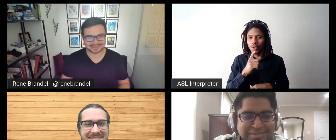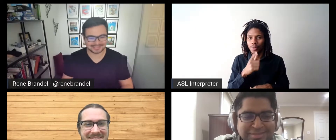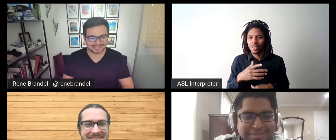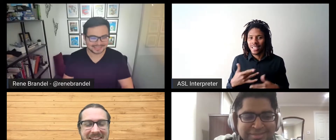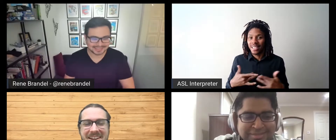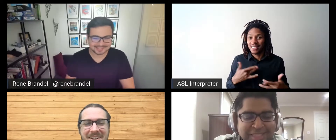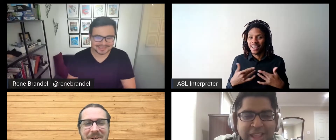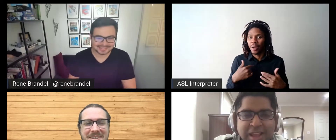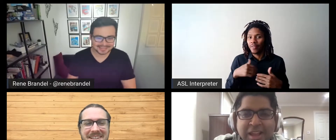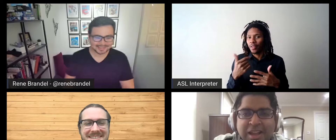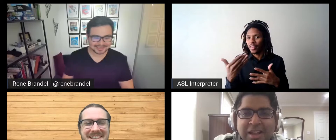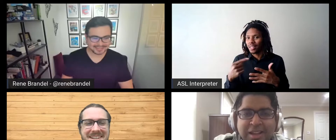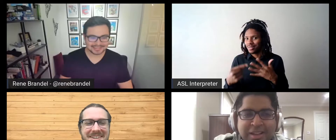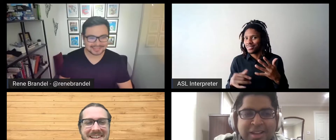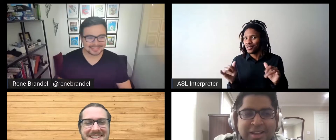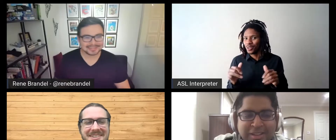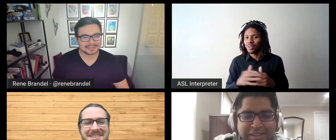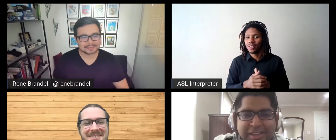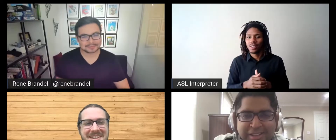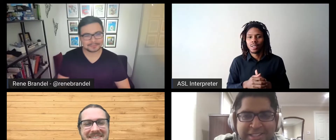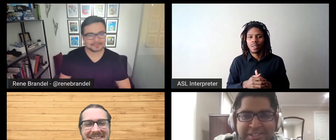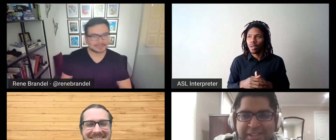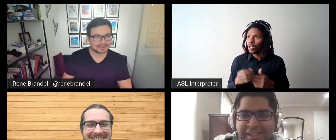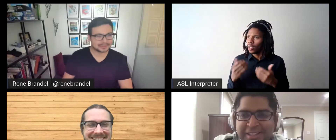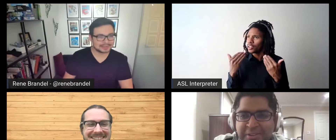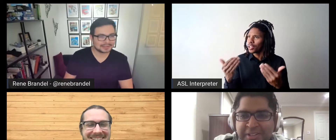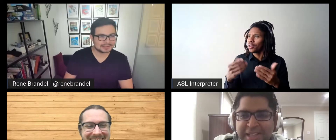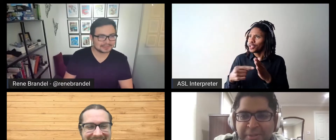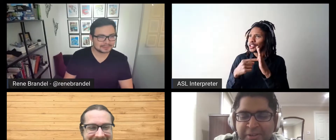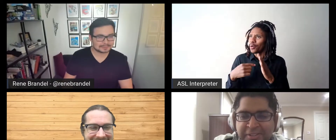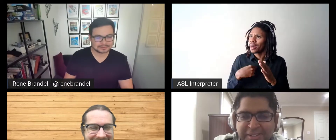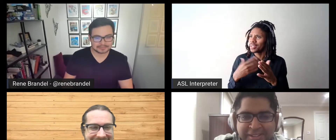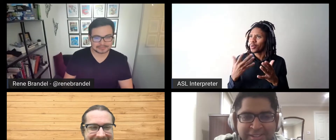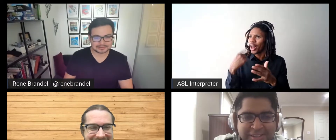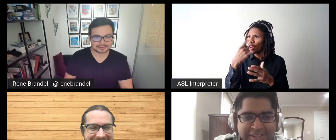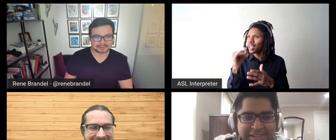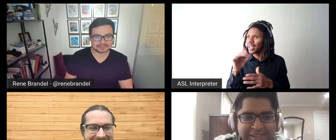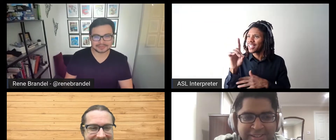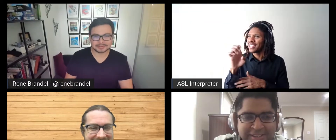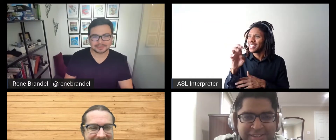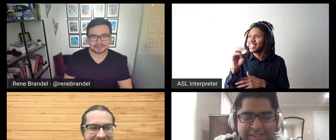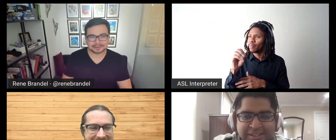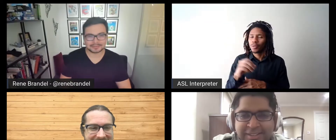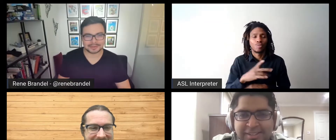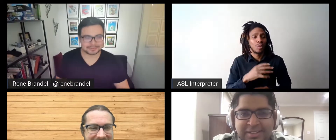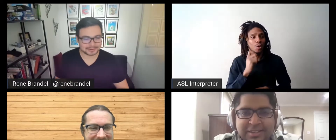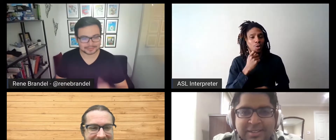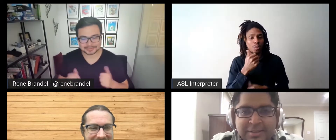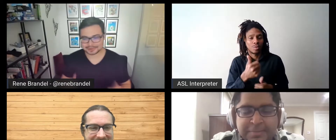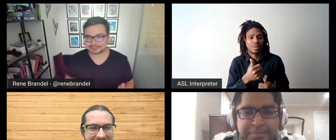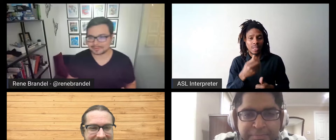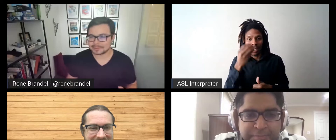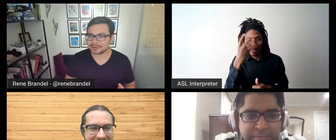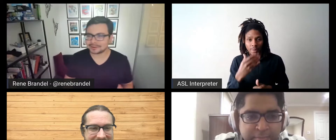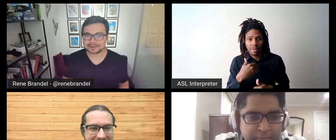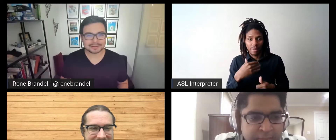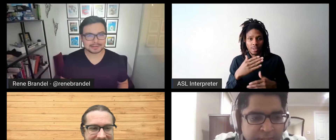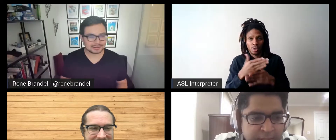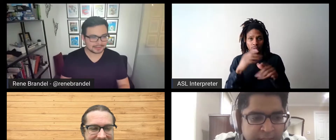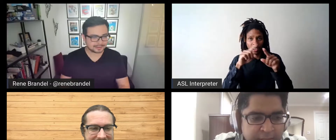well. Well, let's take a look at some of those innovative Yeah, let's things. do that. Let's go to the demo. Cool. Let me know if my screen share is